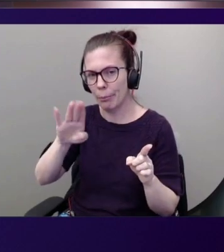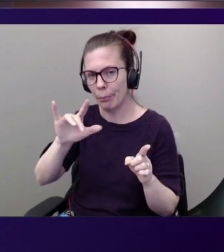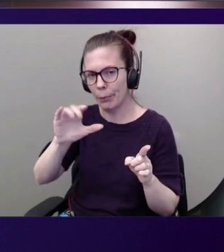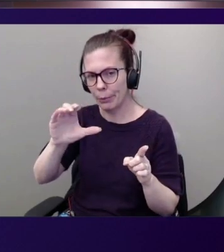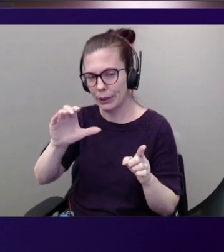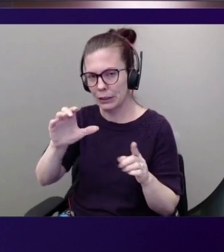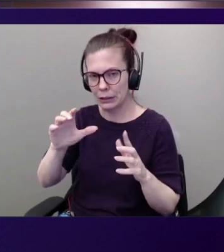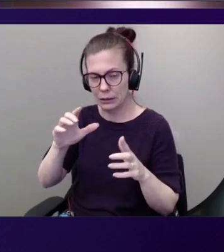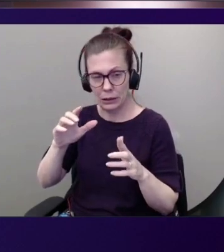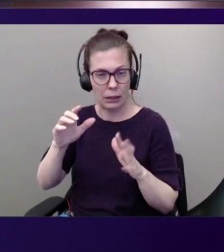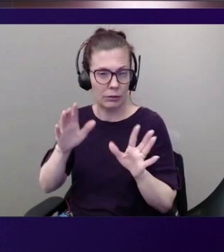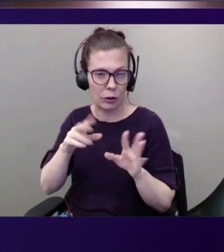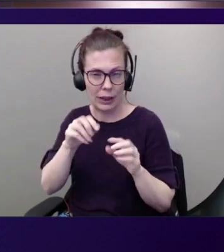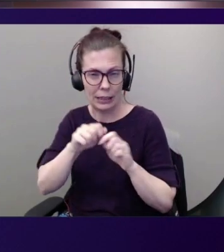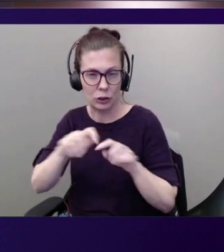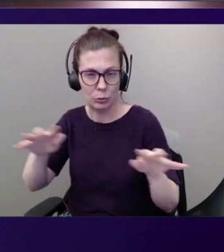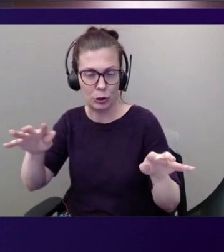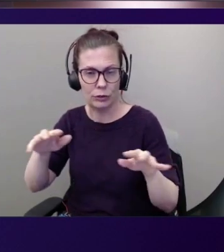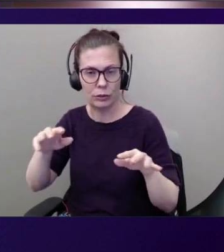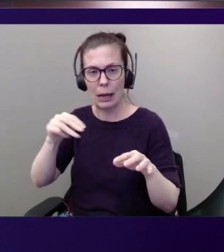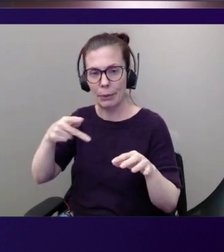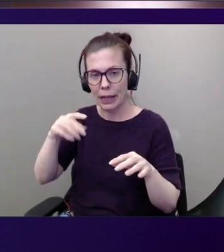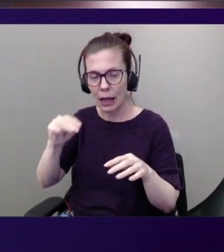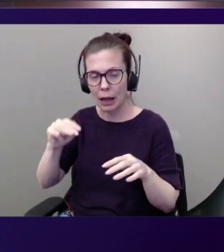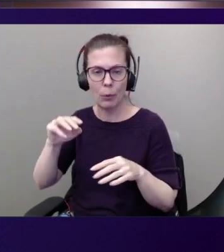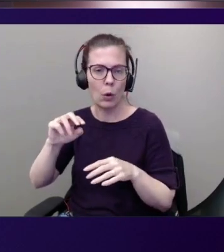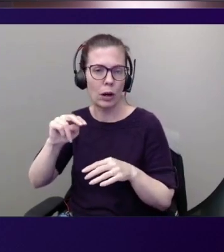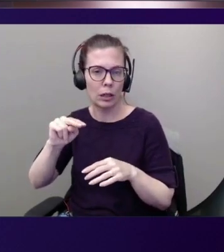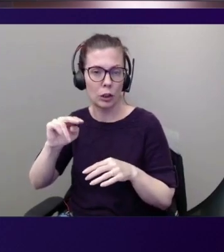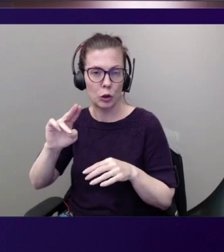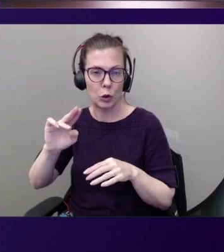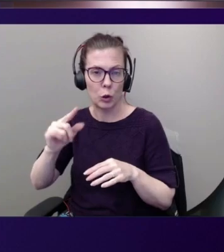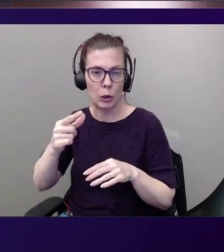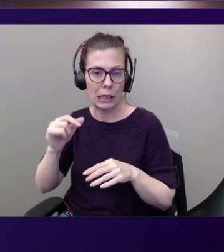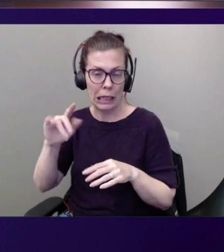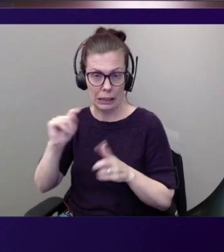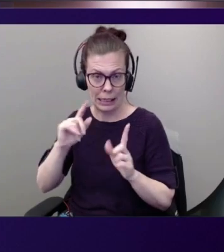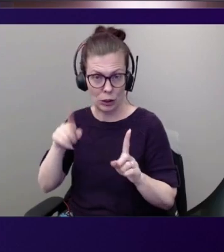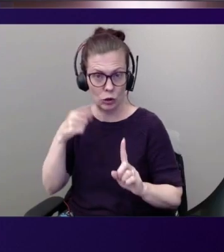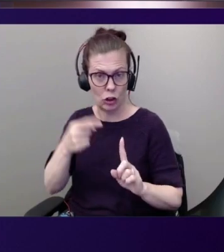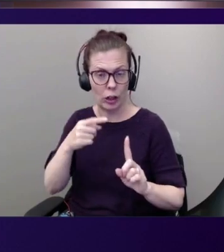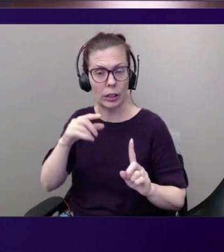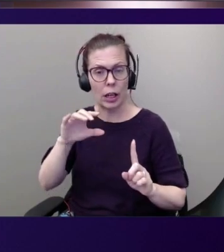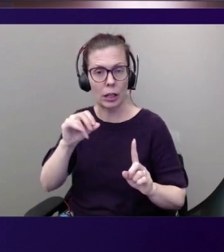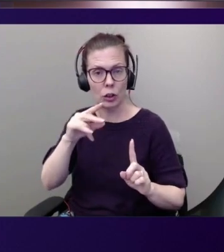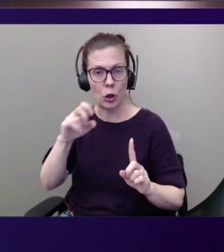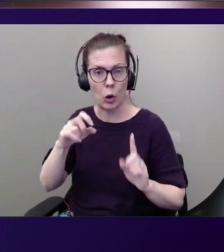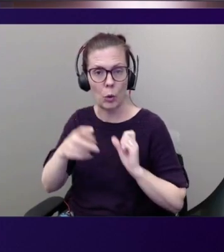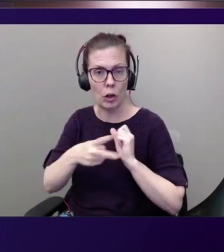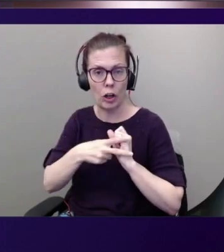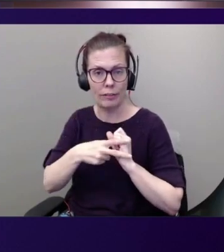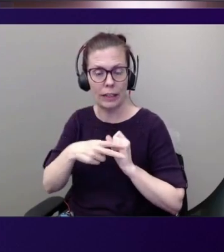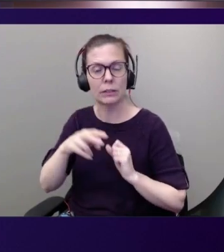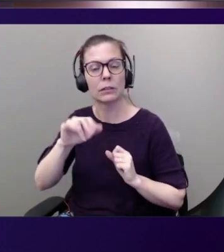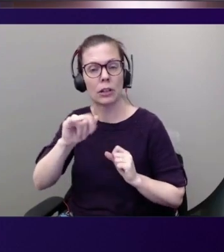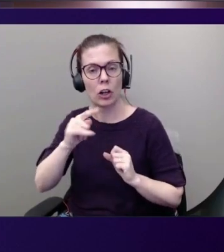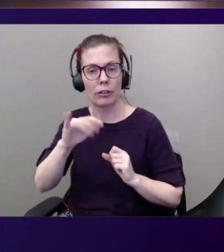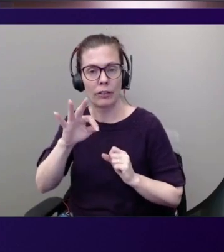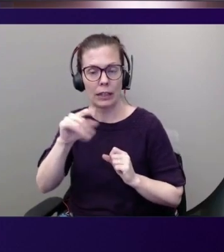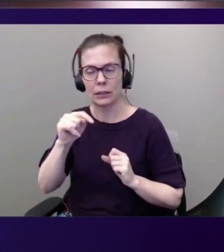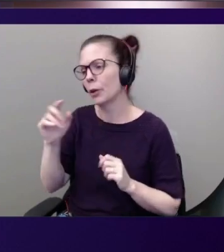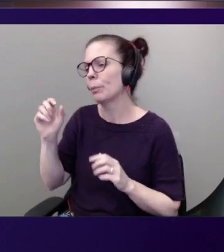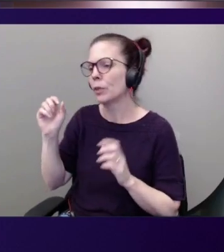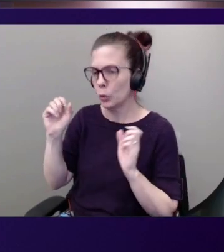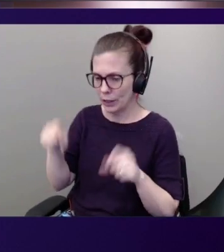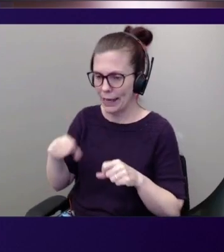package distribution like NPM or NuGet, can you target code artifact? You can. So we have a variety of different ways to publish.